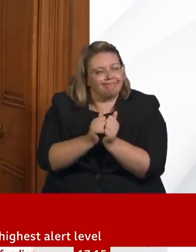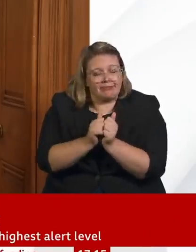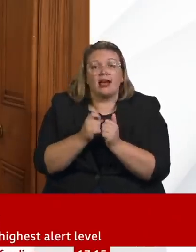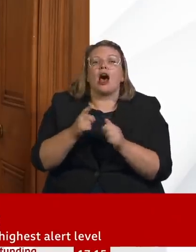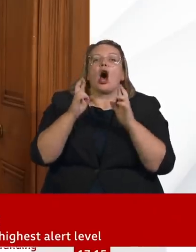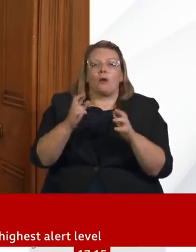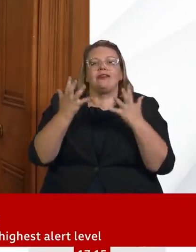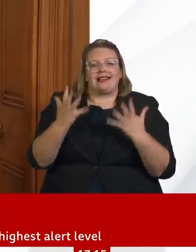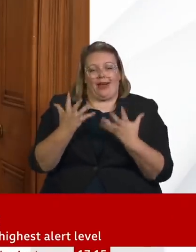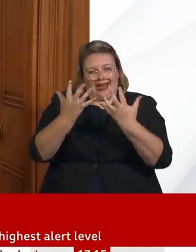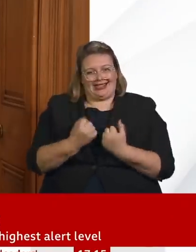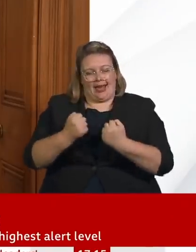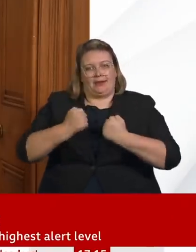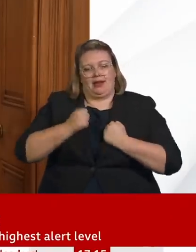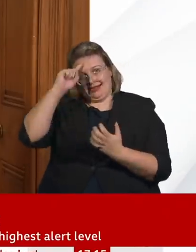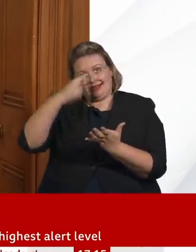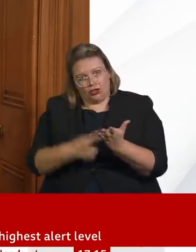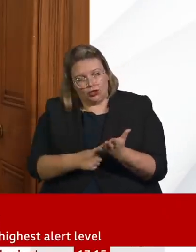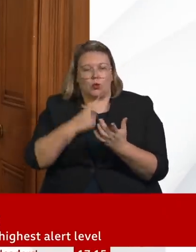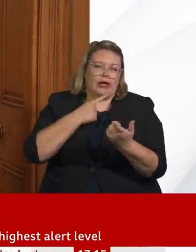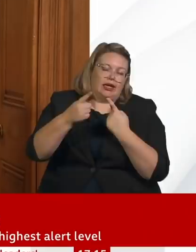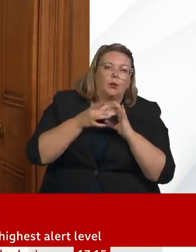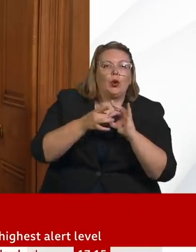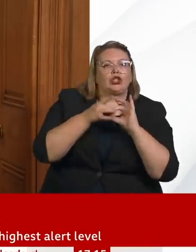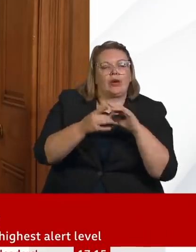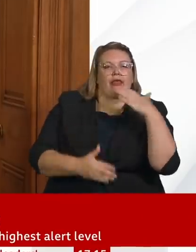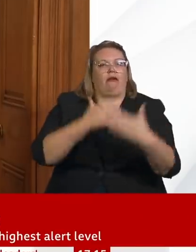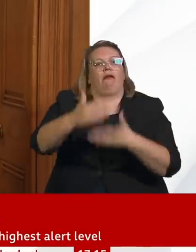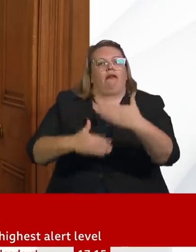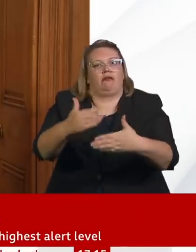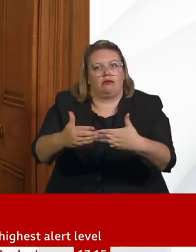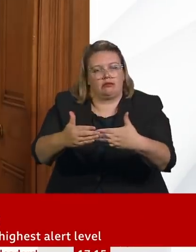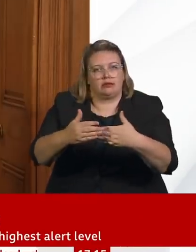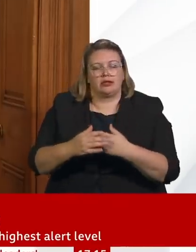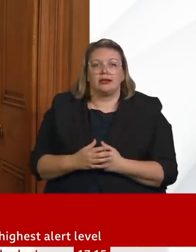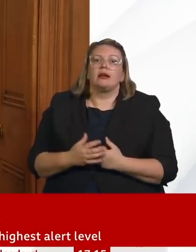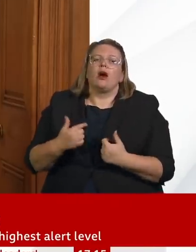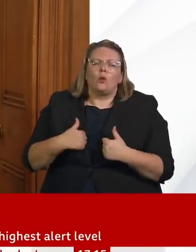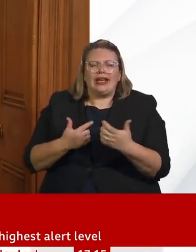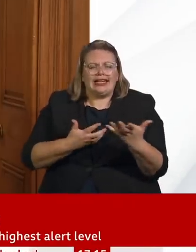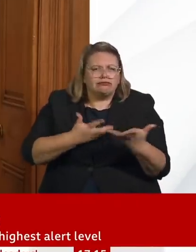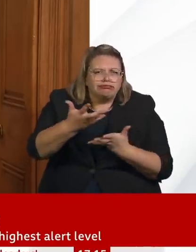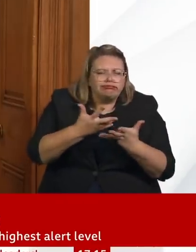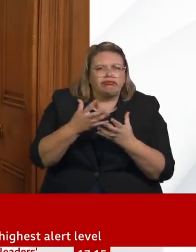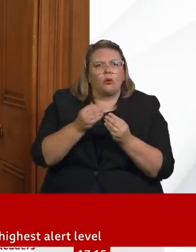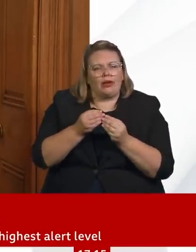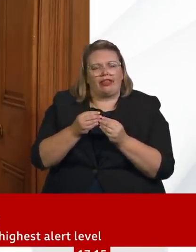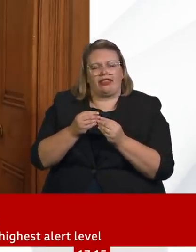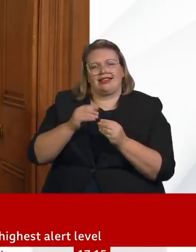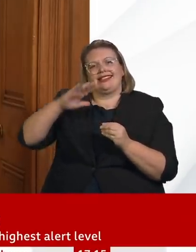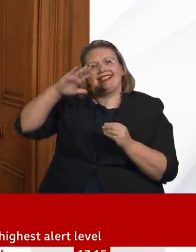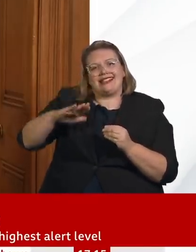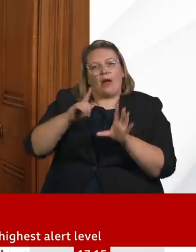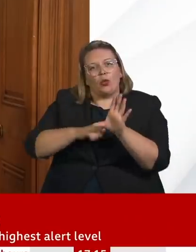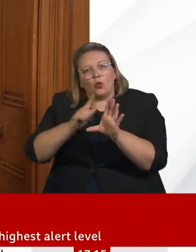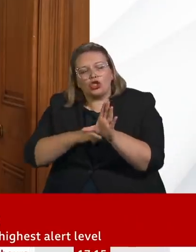measures. Elsewhere, discussions on moving to the very high alert level continue with local leaders in South Yorkshire, West